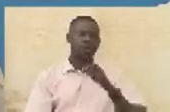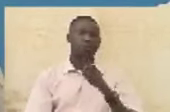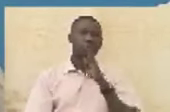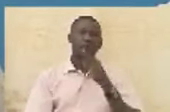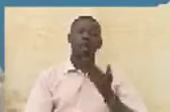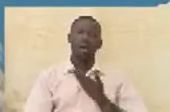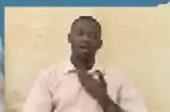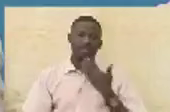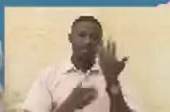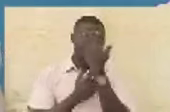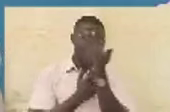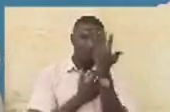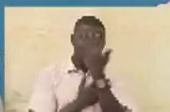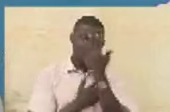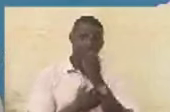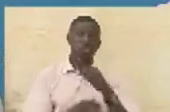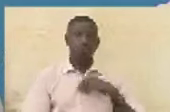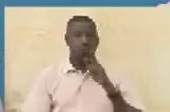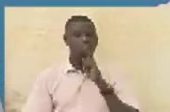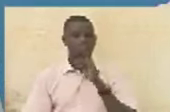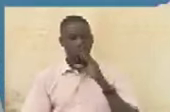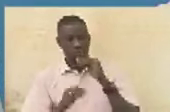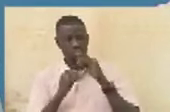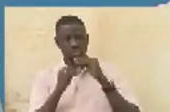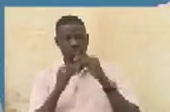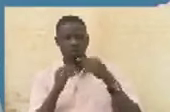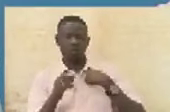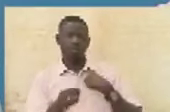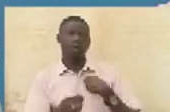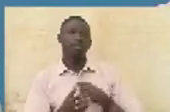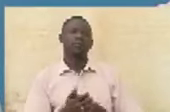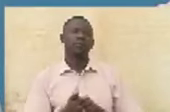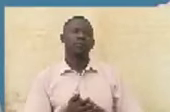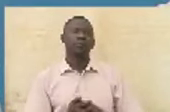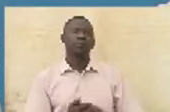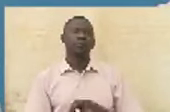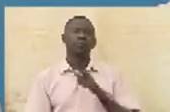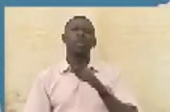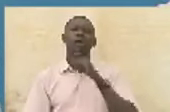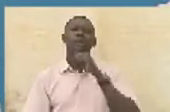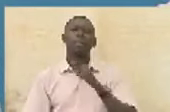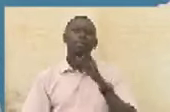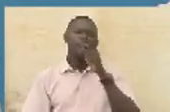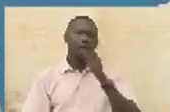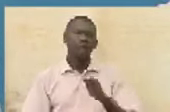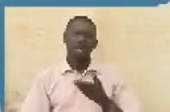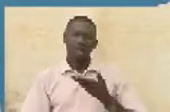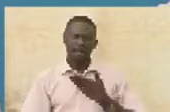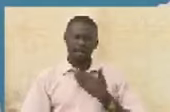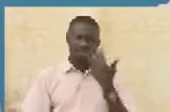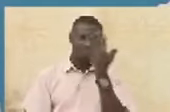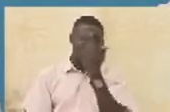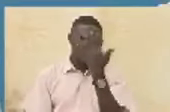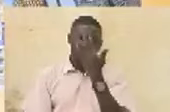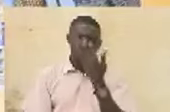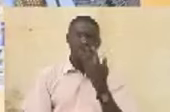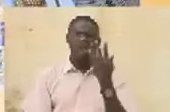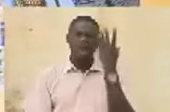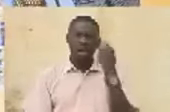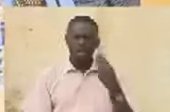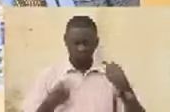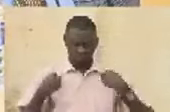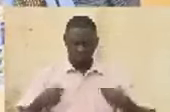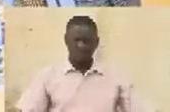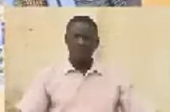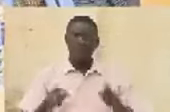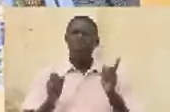having these mirrors who talked to me. The one that had the mirror, can you tell us how he was dressed? Ñu mo meye ñu fankelen dan sota bu